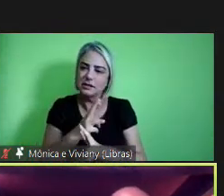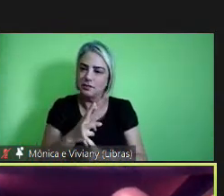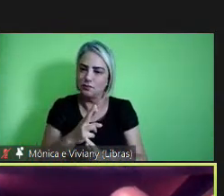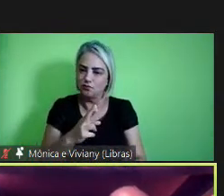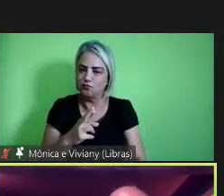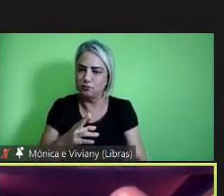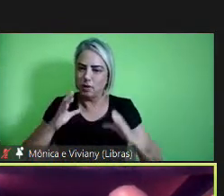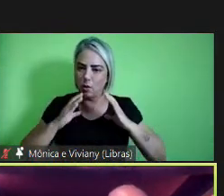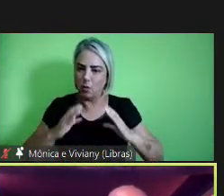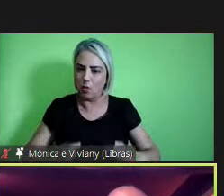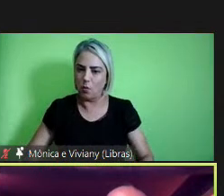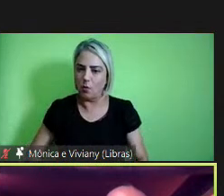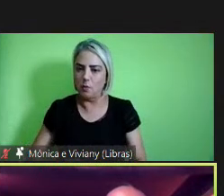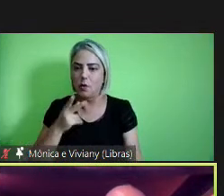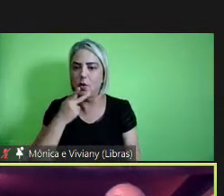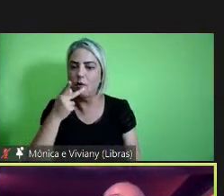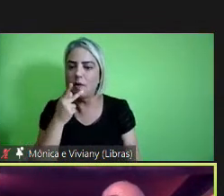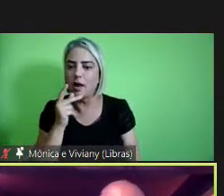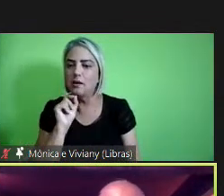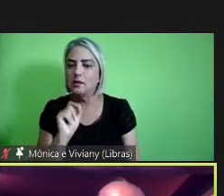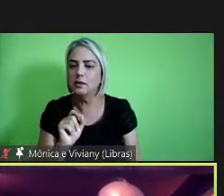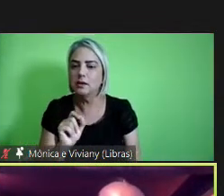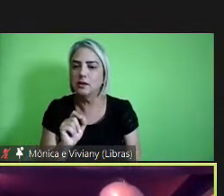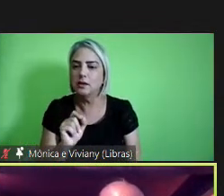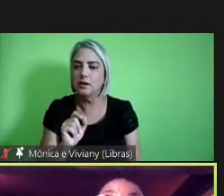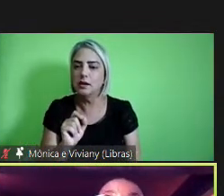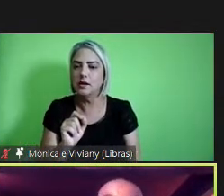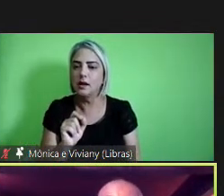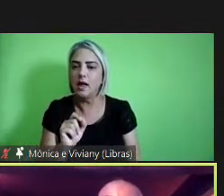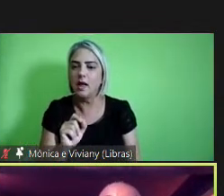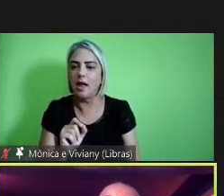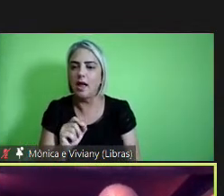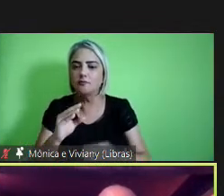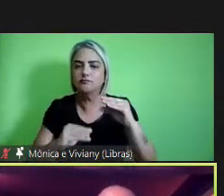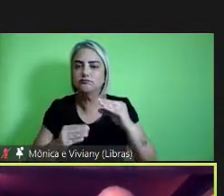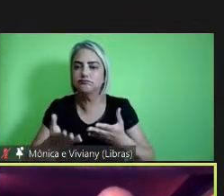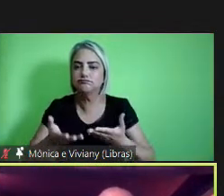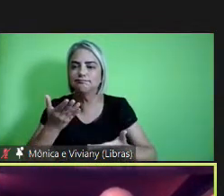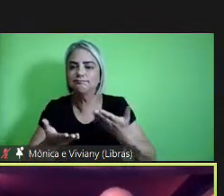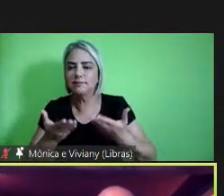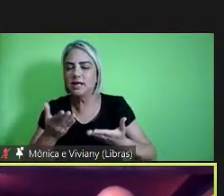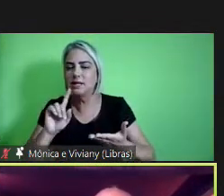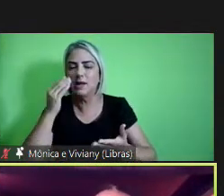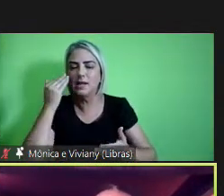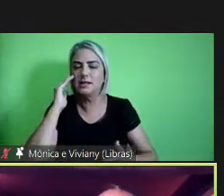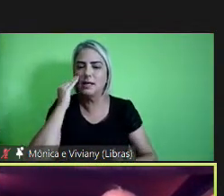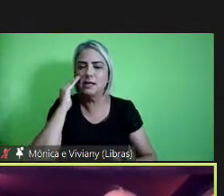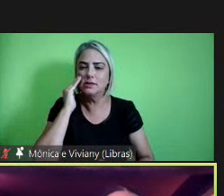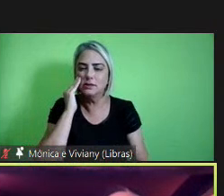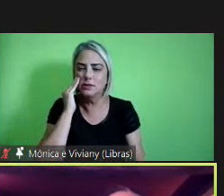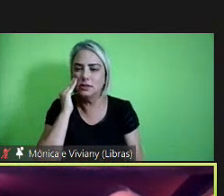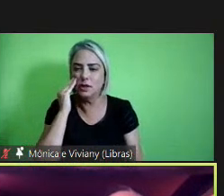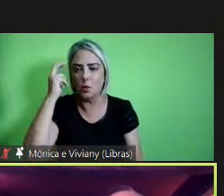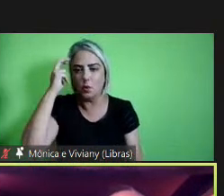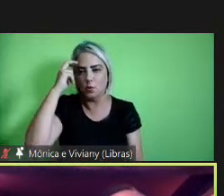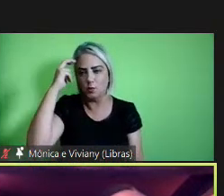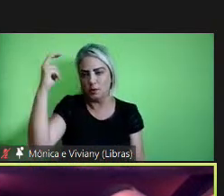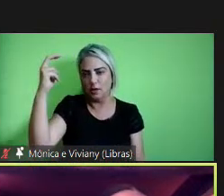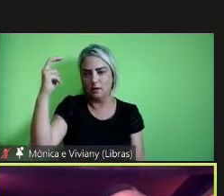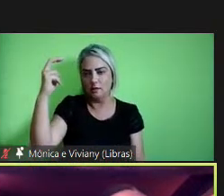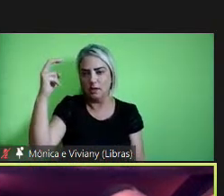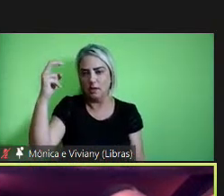issue of weight is not interpreted culturally in quite the same way across the globe.